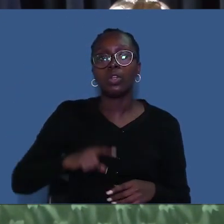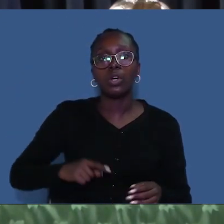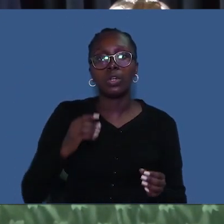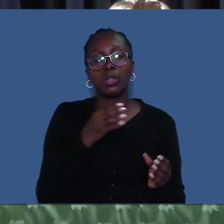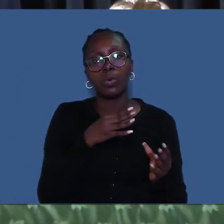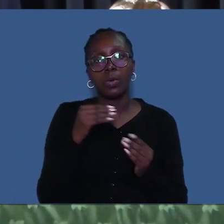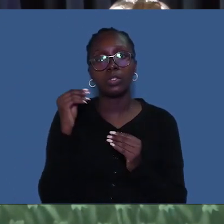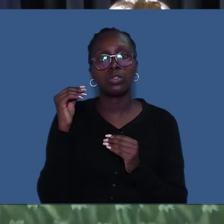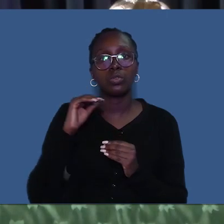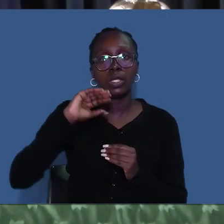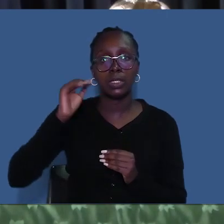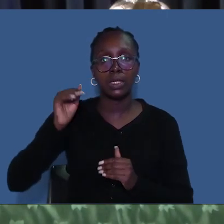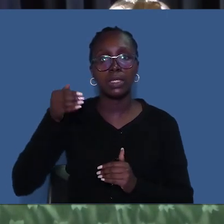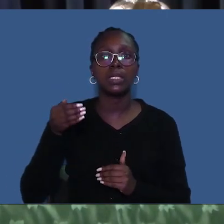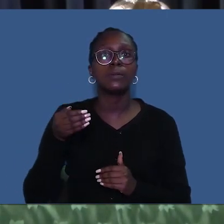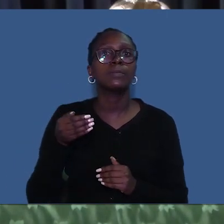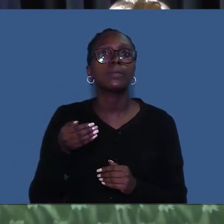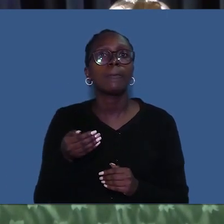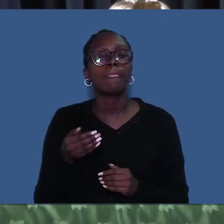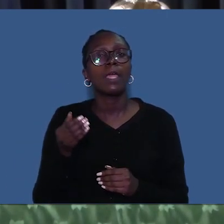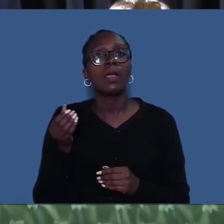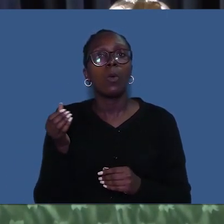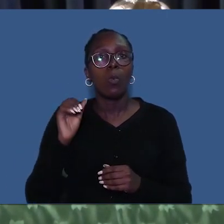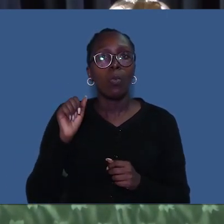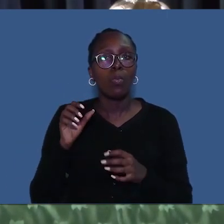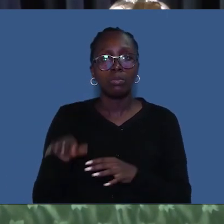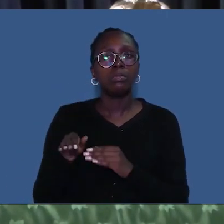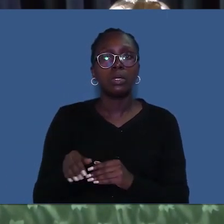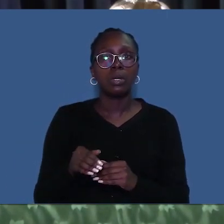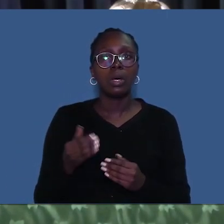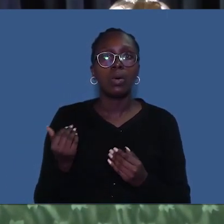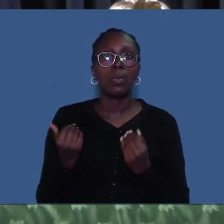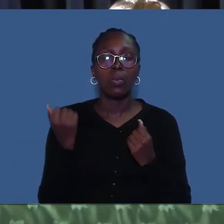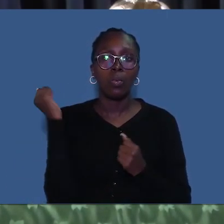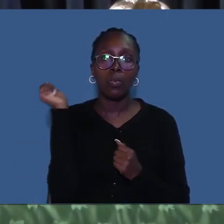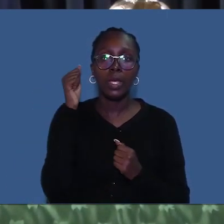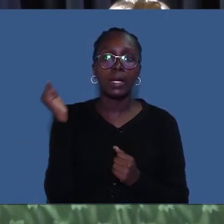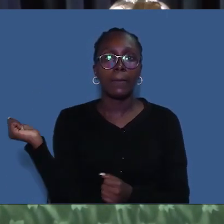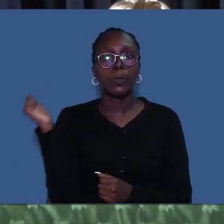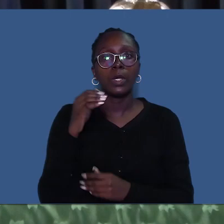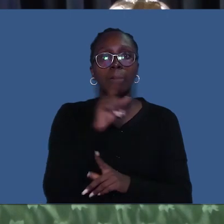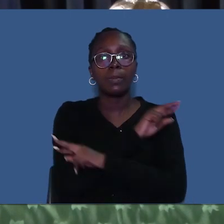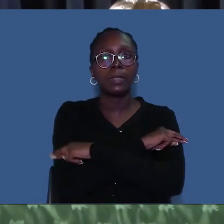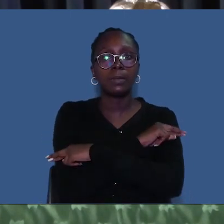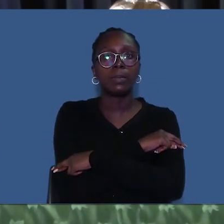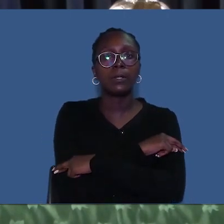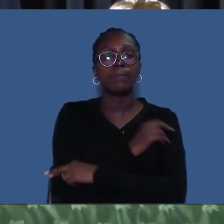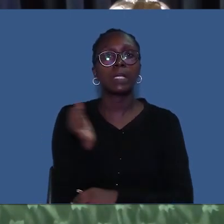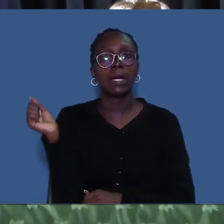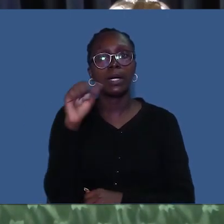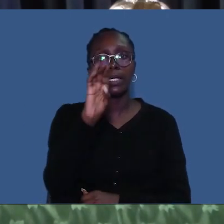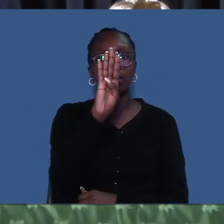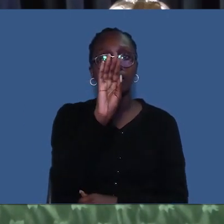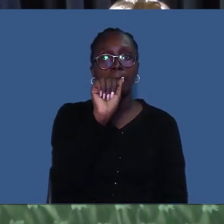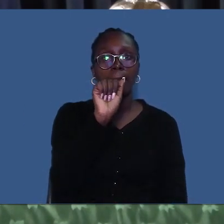city gates. Wake up, Deborah. Wake up, break out in song. Arise, Barak, take